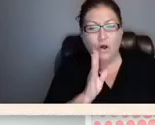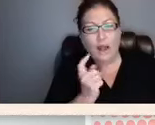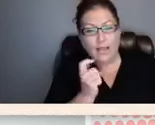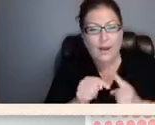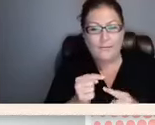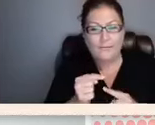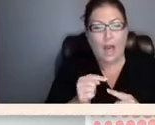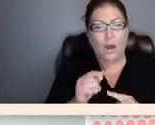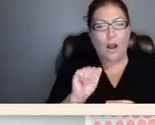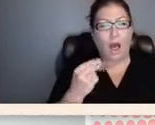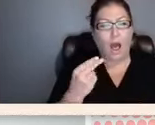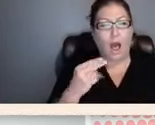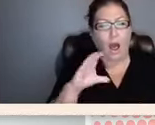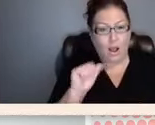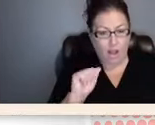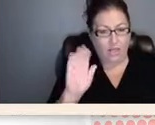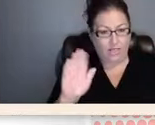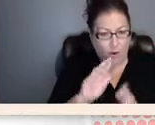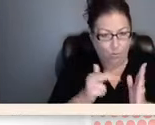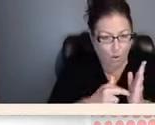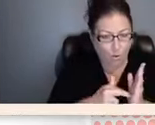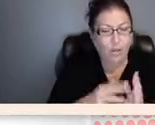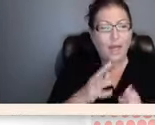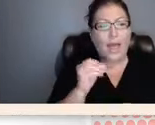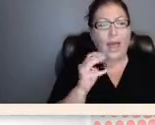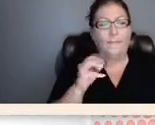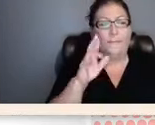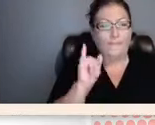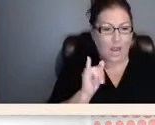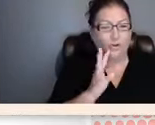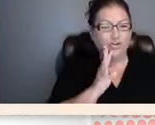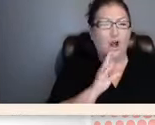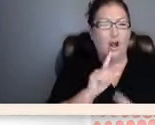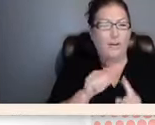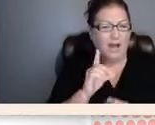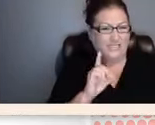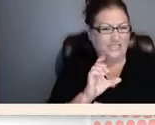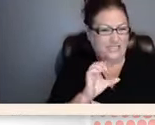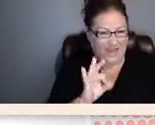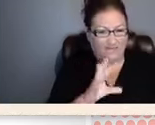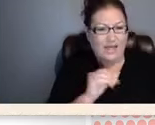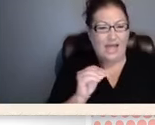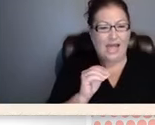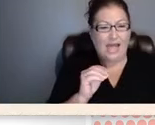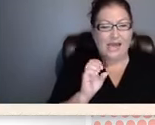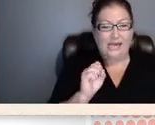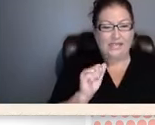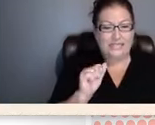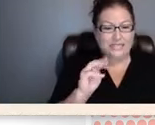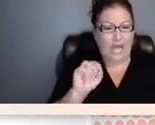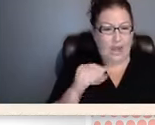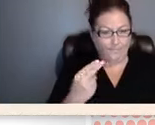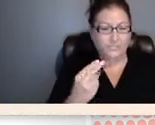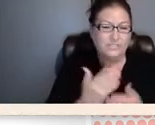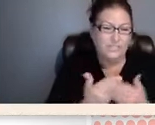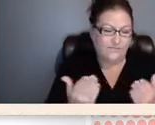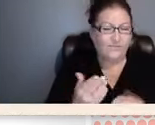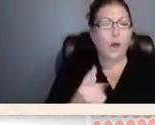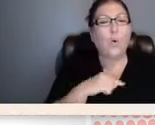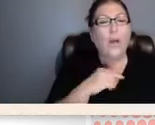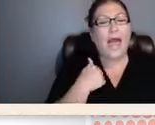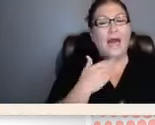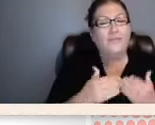ACA's role, and Mary will be talking about DCF and SAMHSA. We have some additional resources